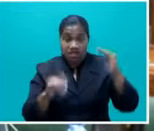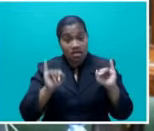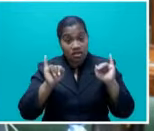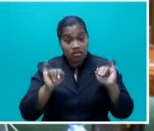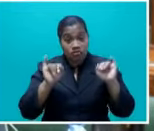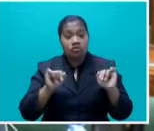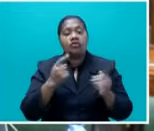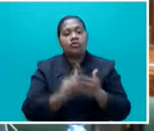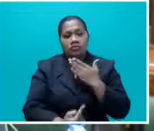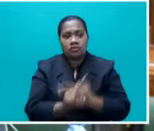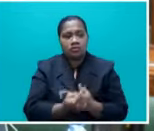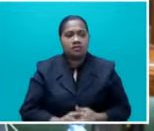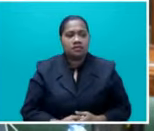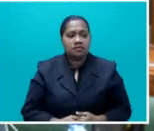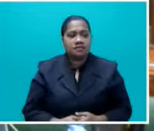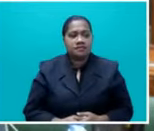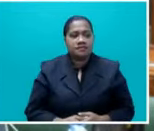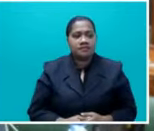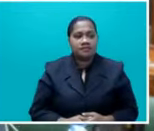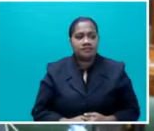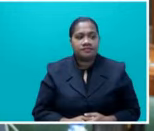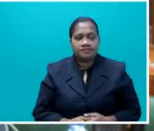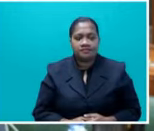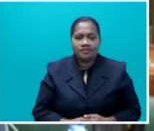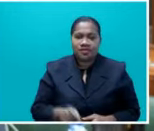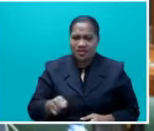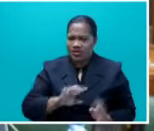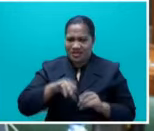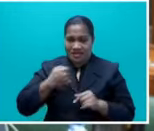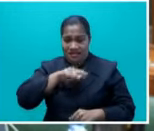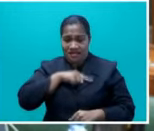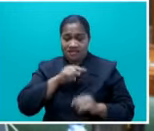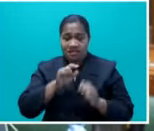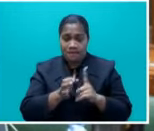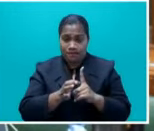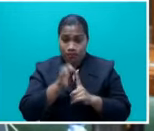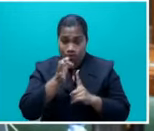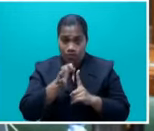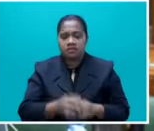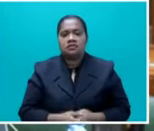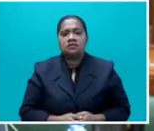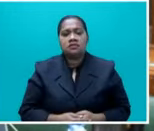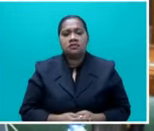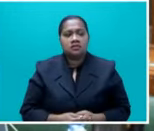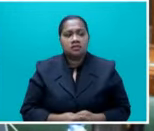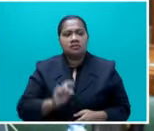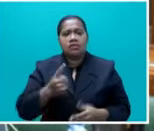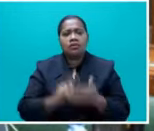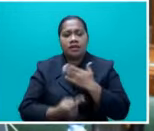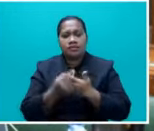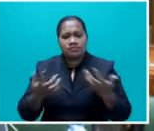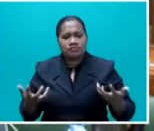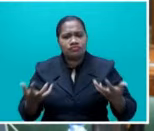was glaringly obvious and denied us progress, it suits the politics